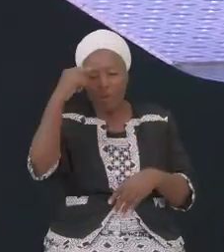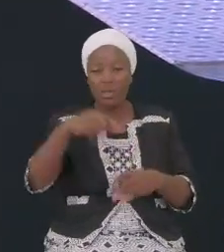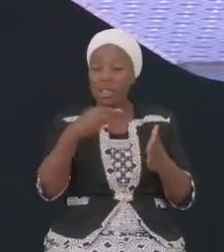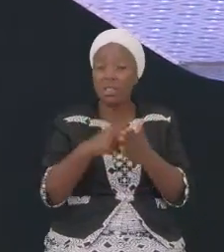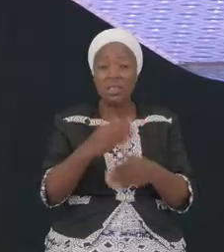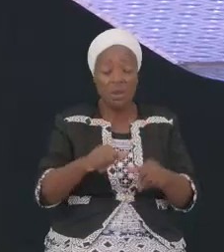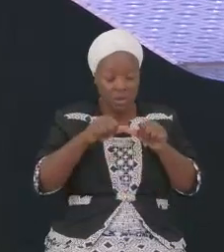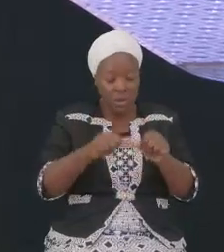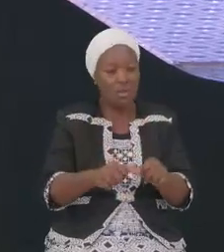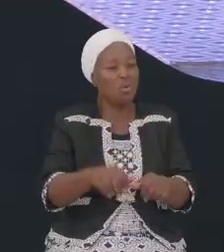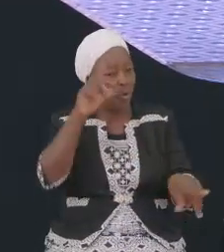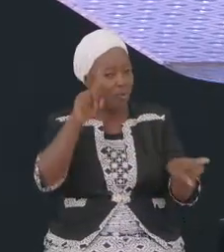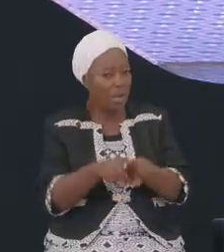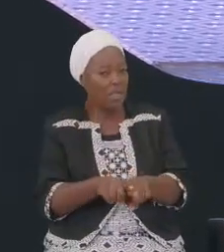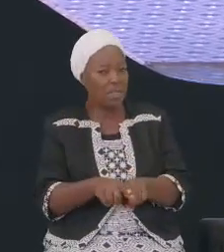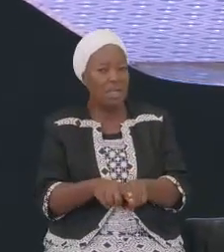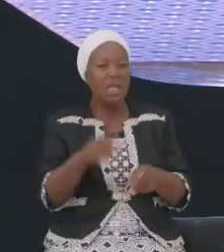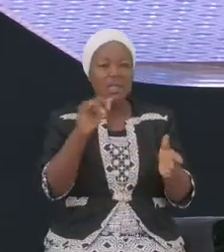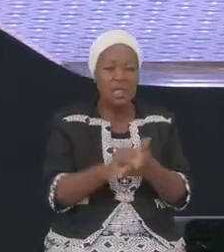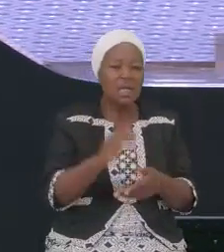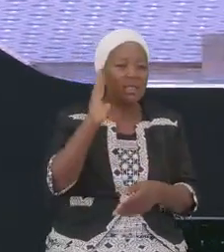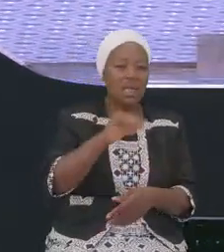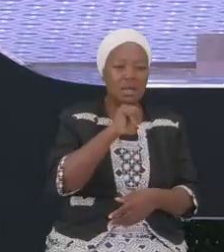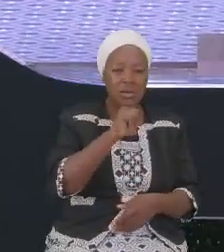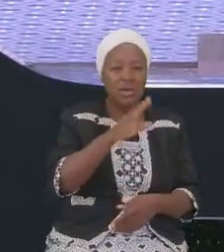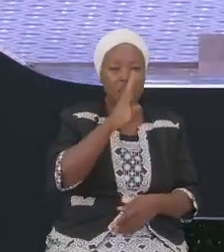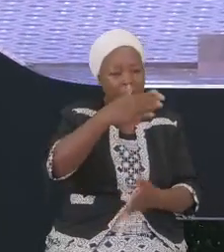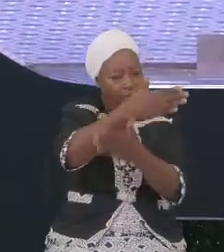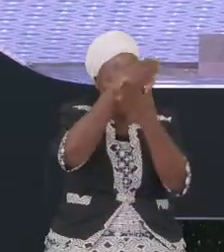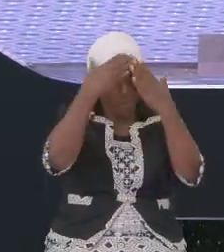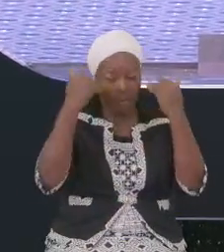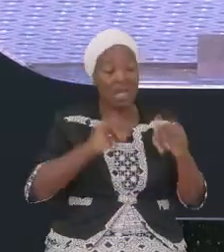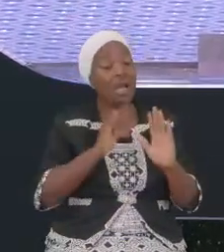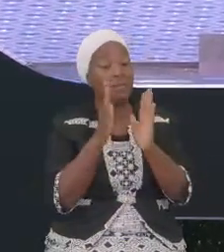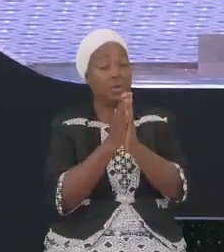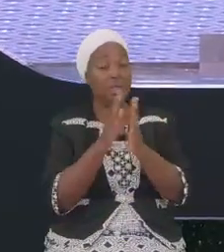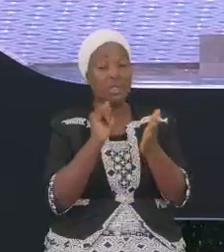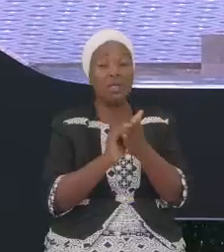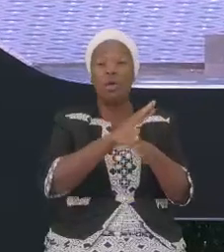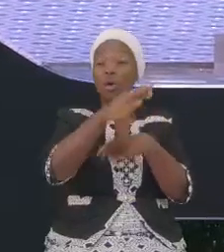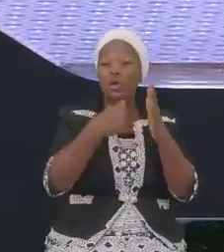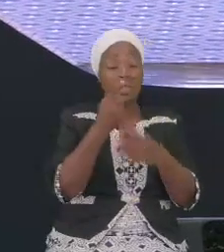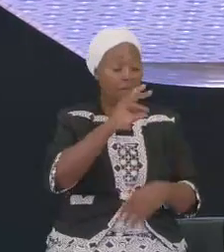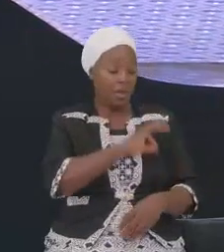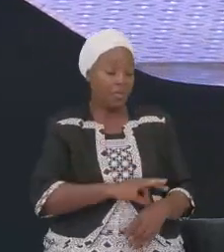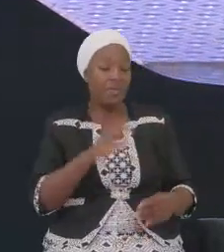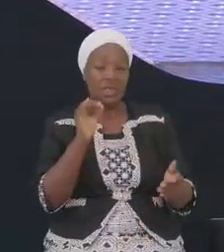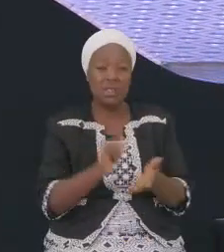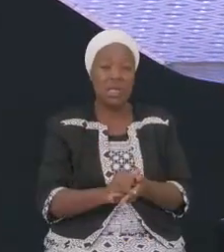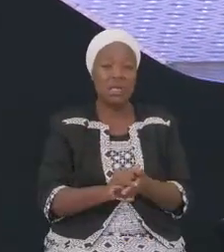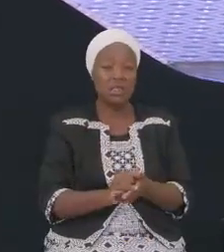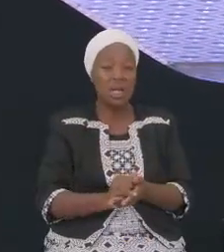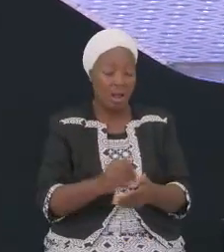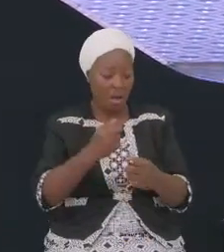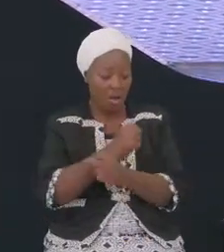a perpetual covenant that shall not be forgotten. I pray that all these benefits, the life, the